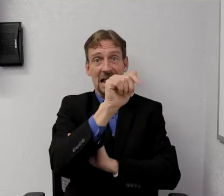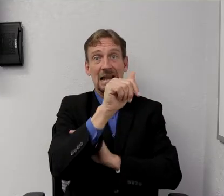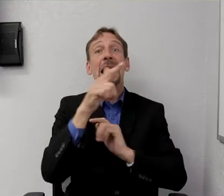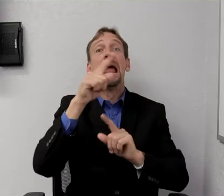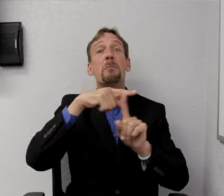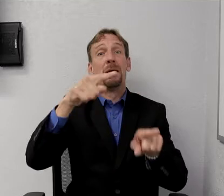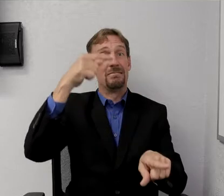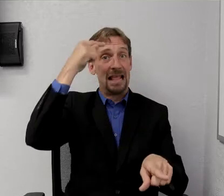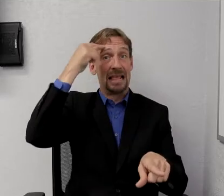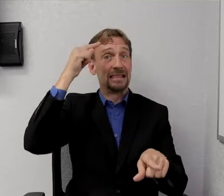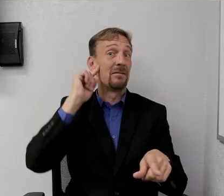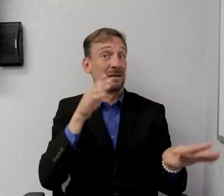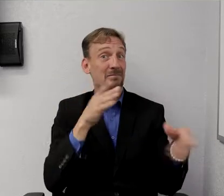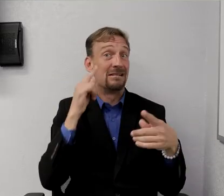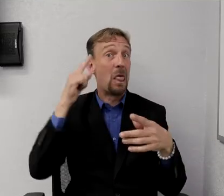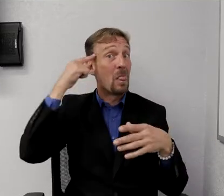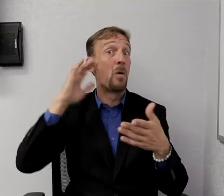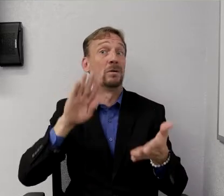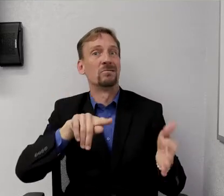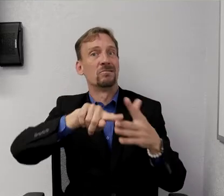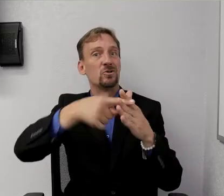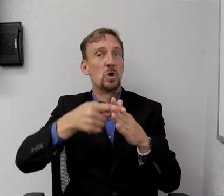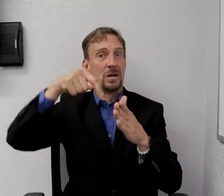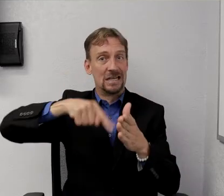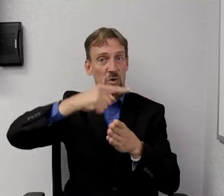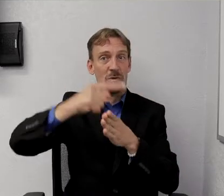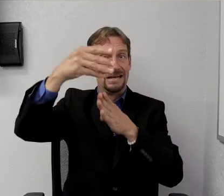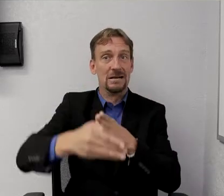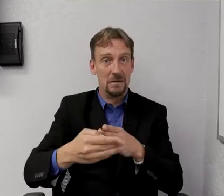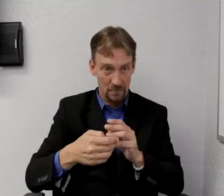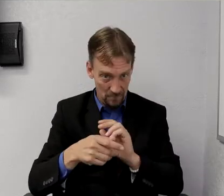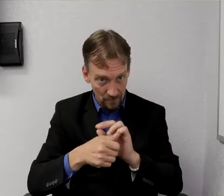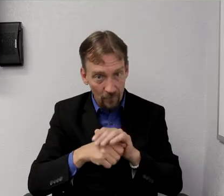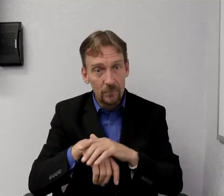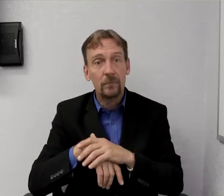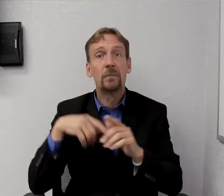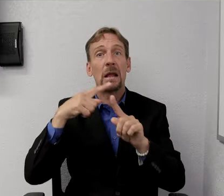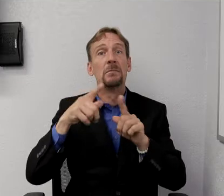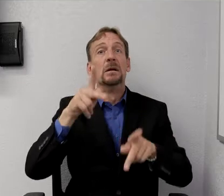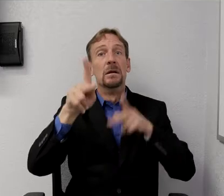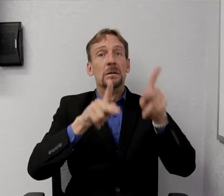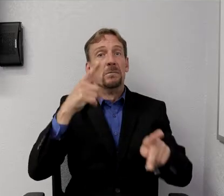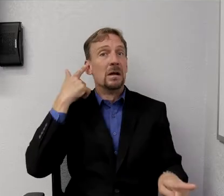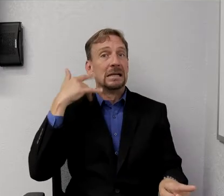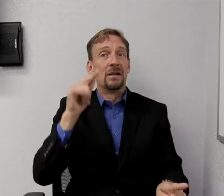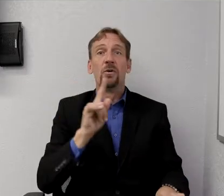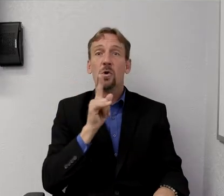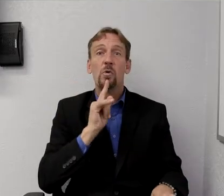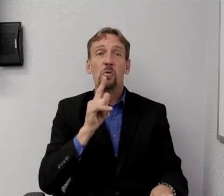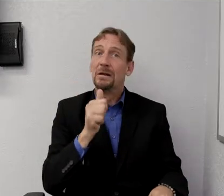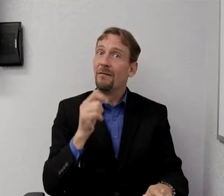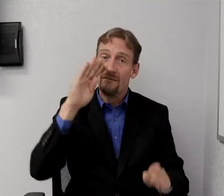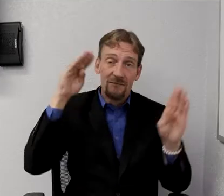But because of, I think, the measures that California took very early with respect to social distancing, sheltering